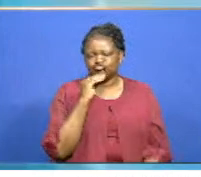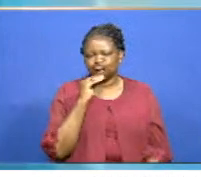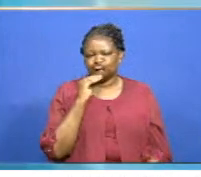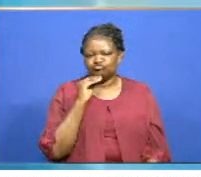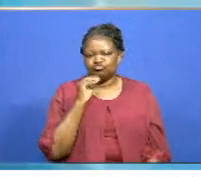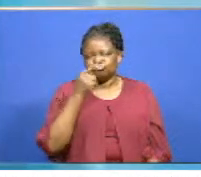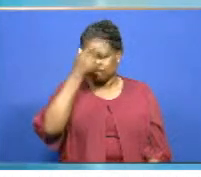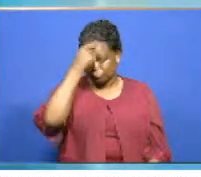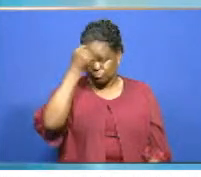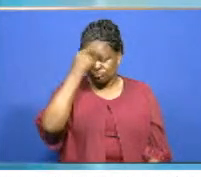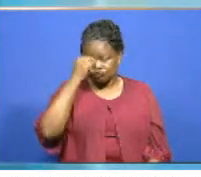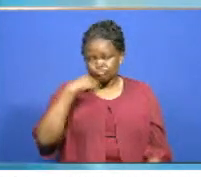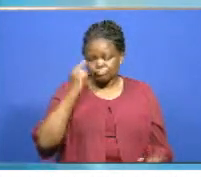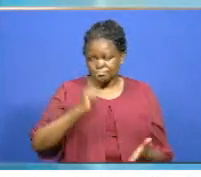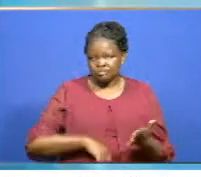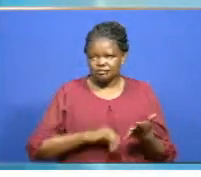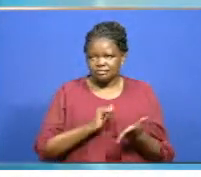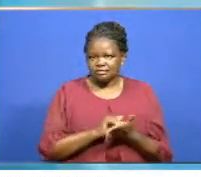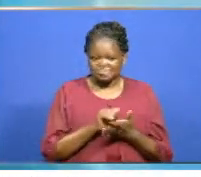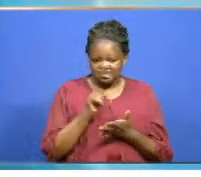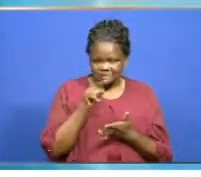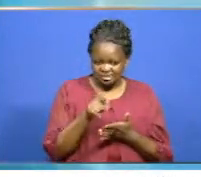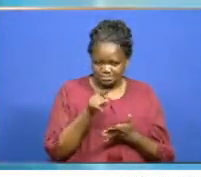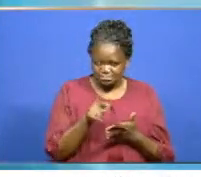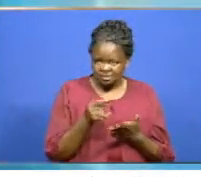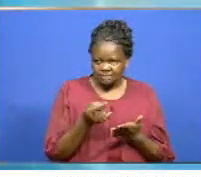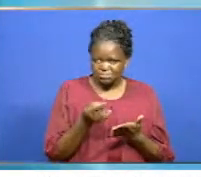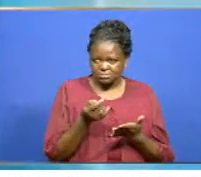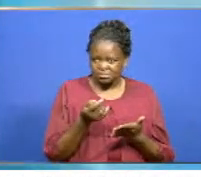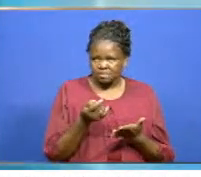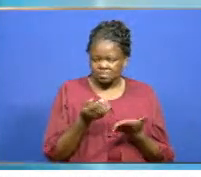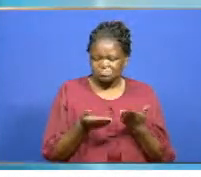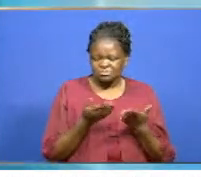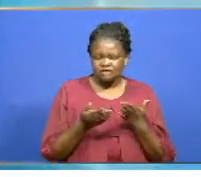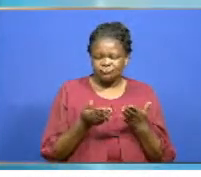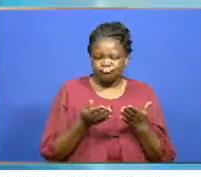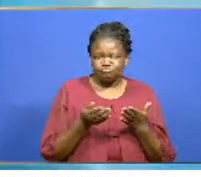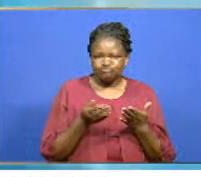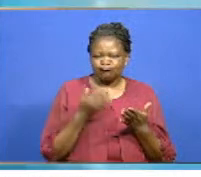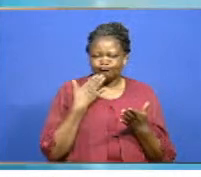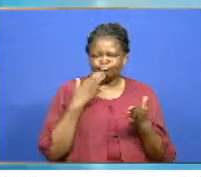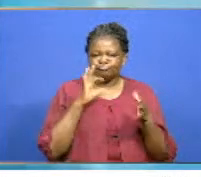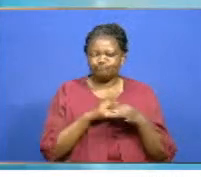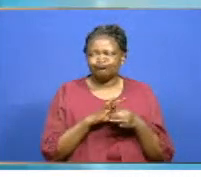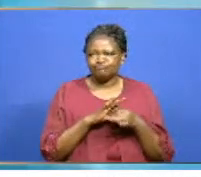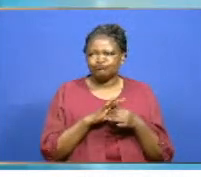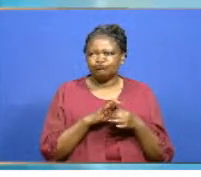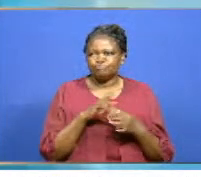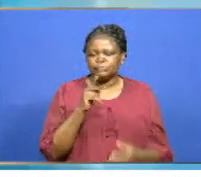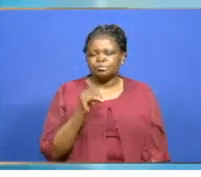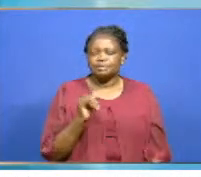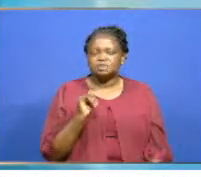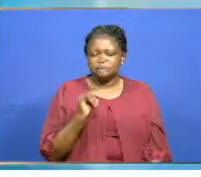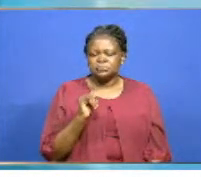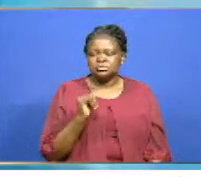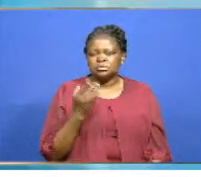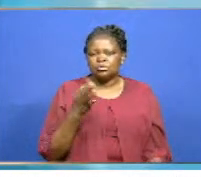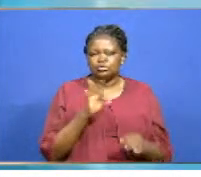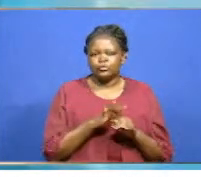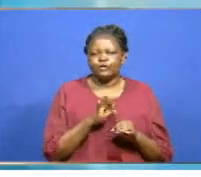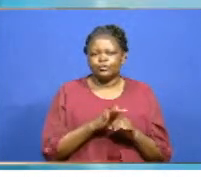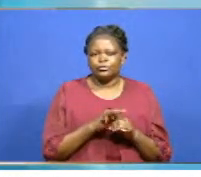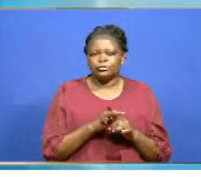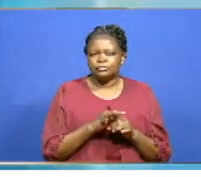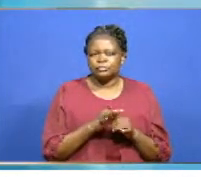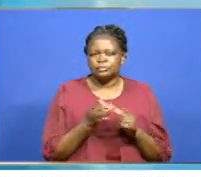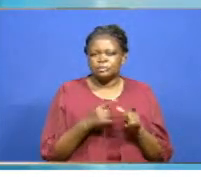Tangula telling them, this is a measure of Mlembe unity. Kabuchai, yes, the way you will vote. Yes.